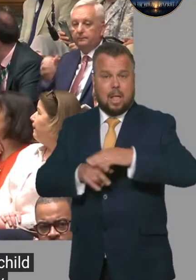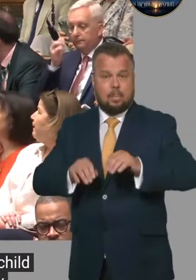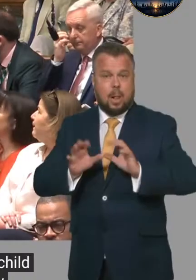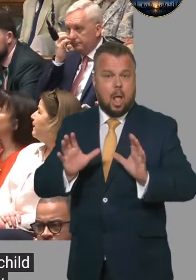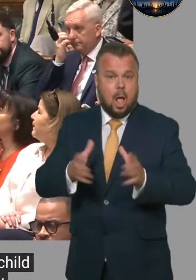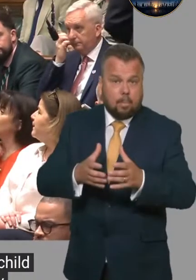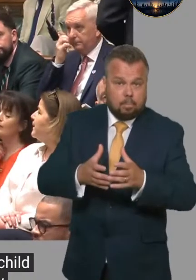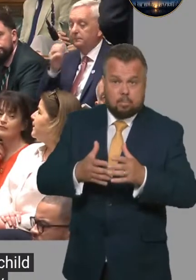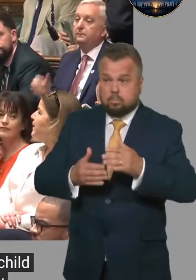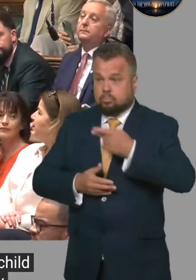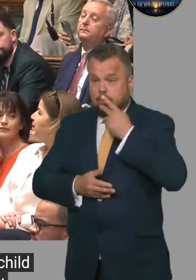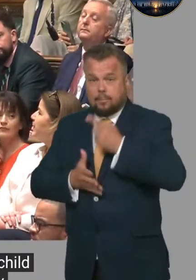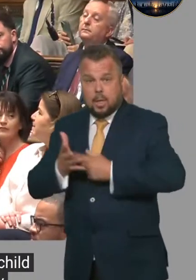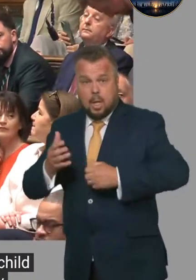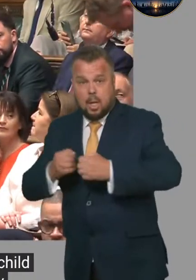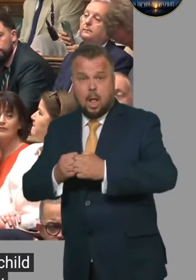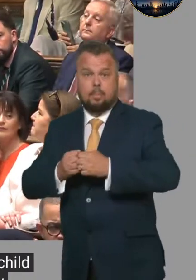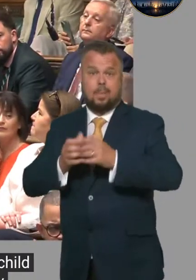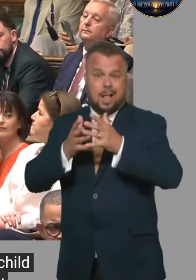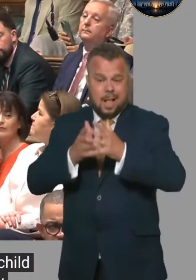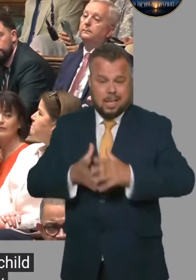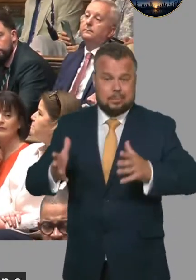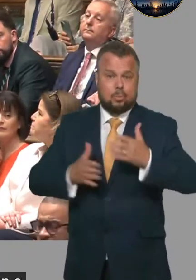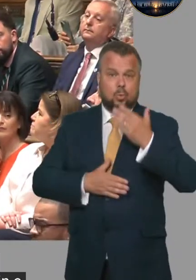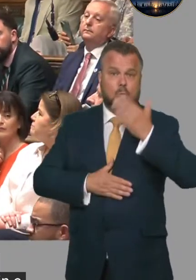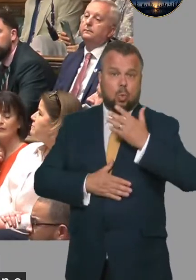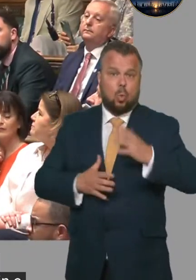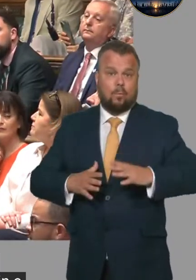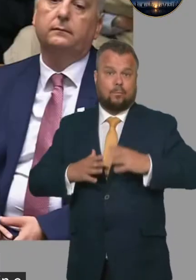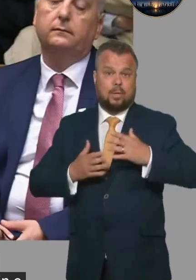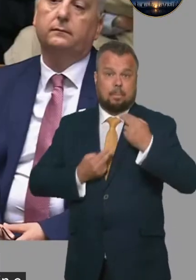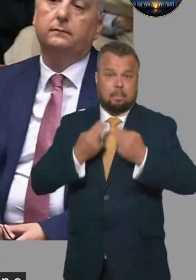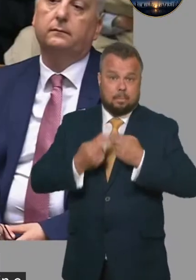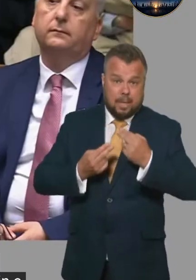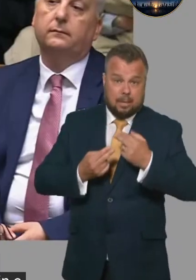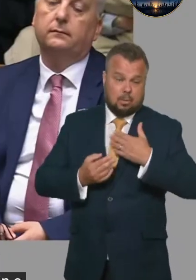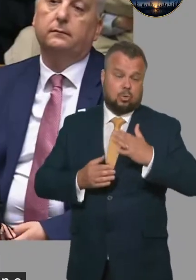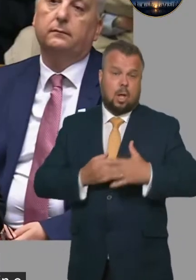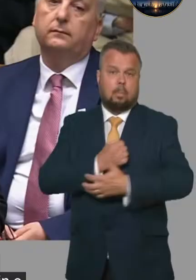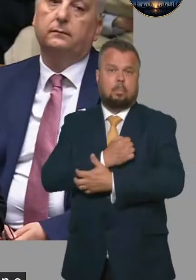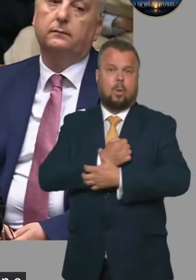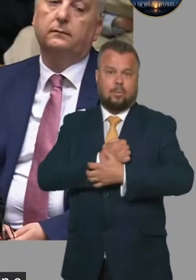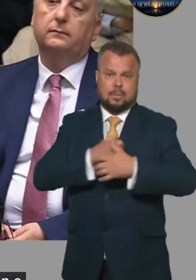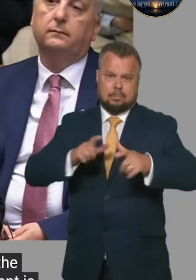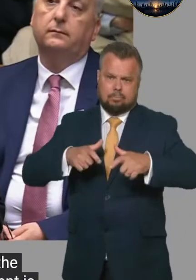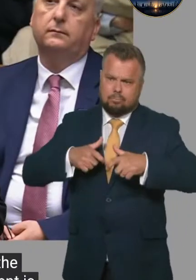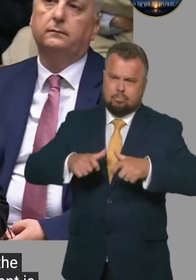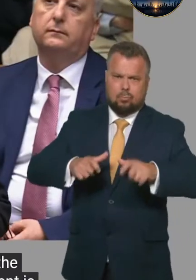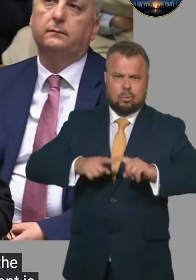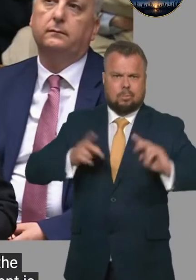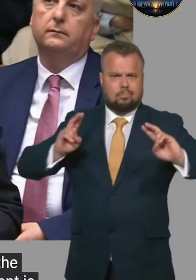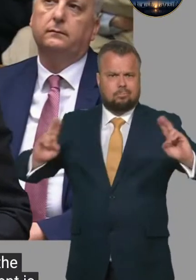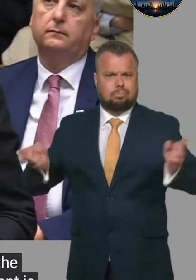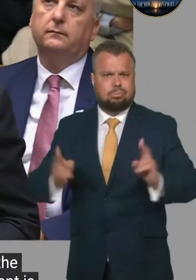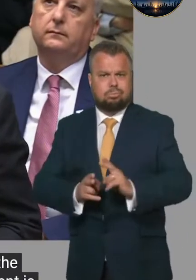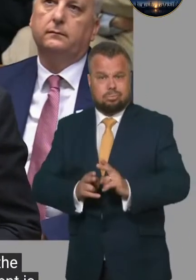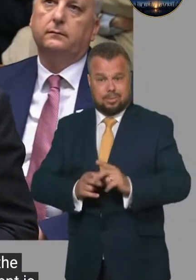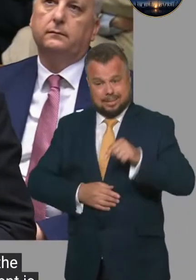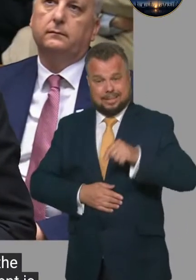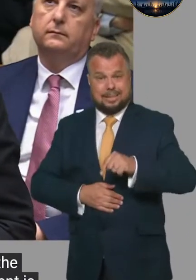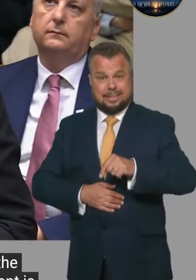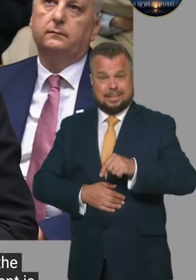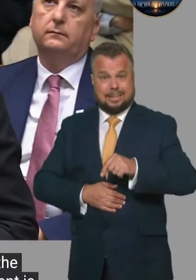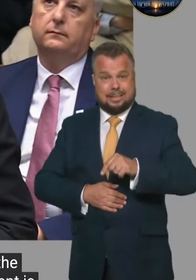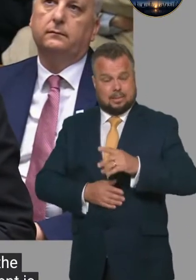Williams. Thank you, Mr. Speaker. In Stoke-on-Trent and Kidsgrove, literacy levels of our children and young people fall